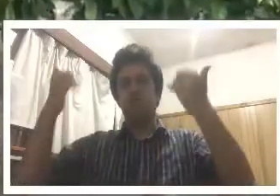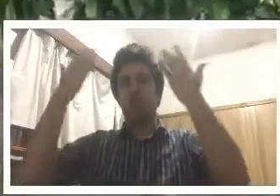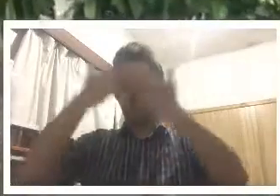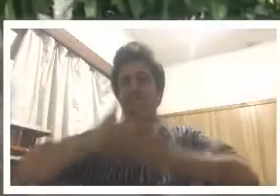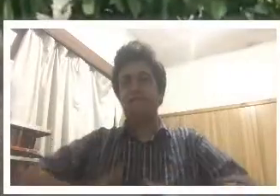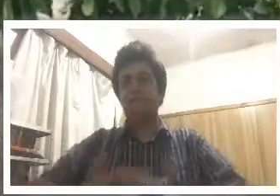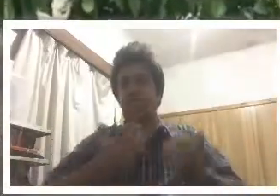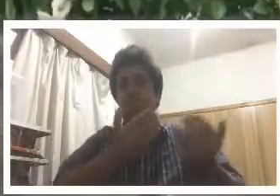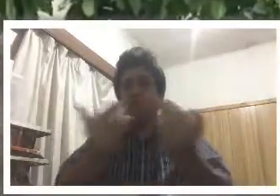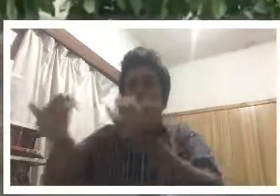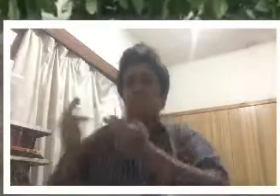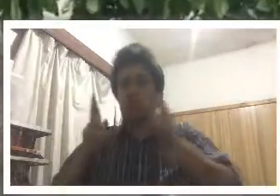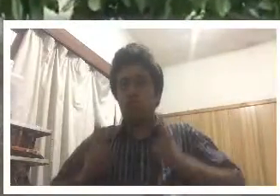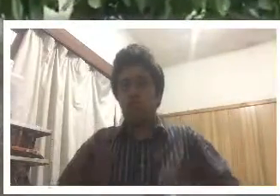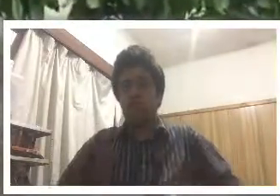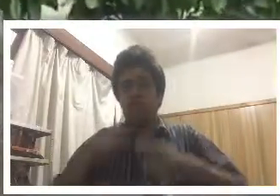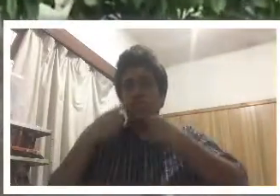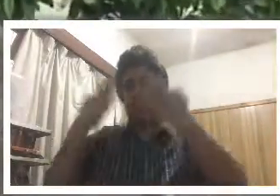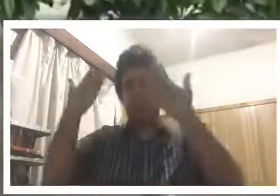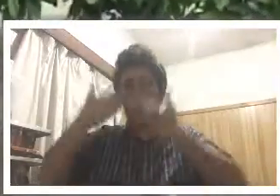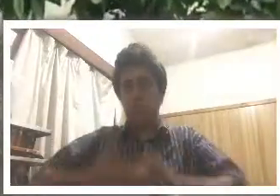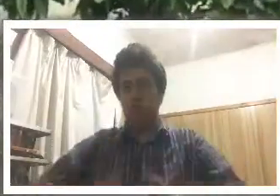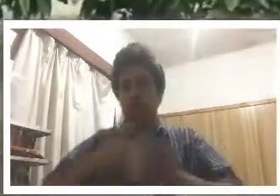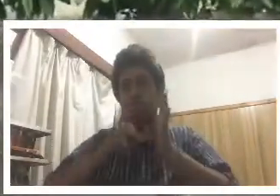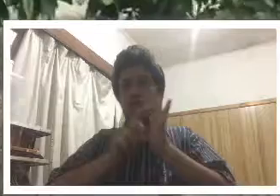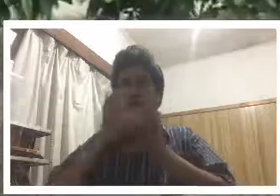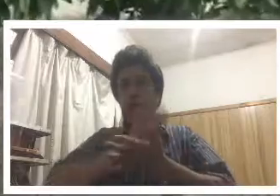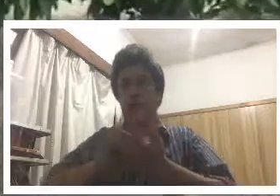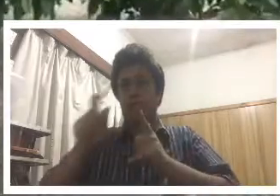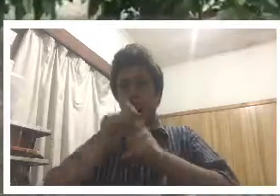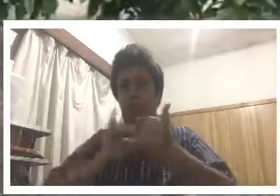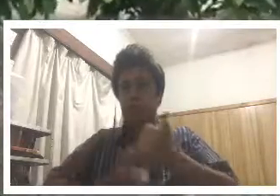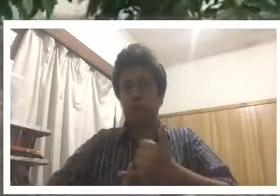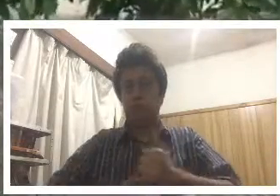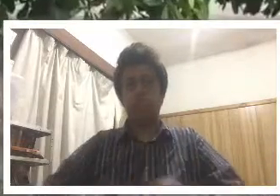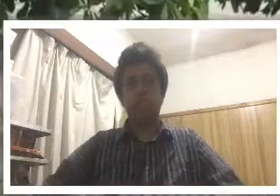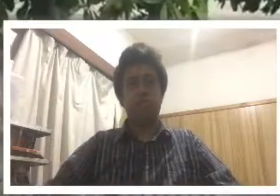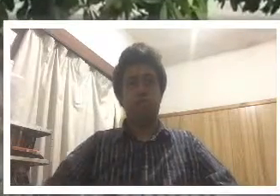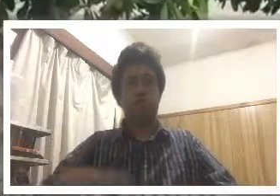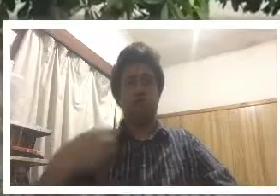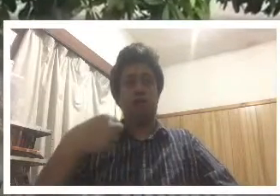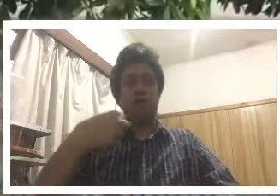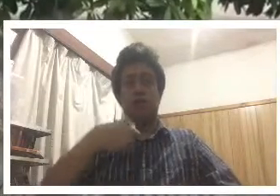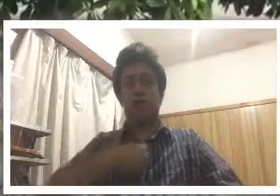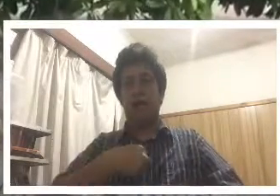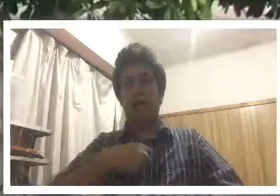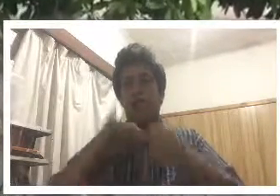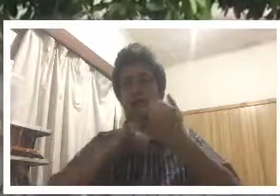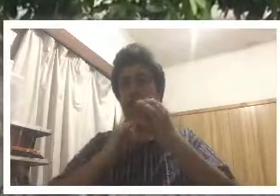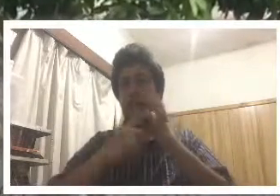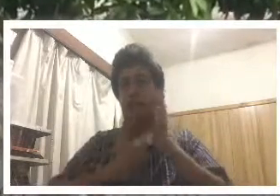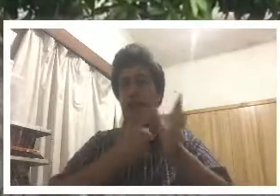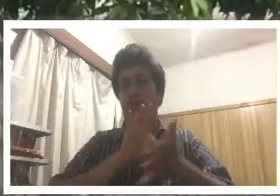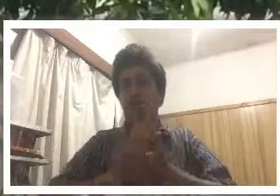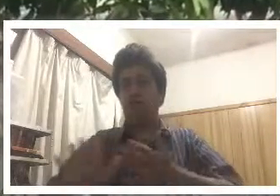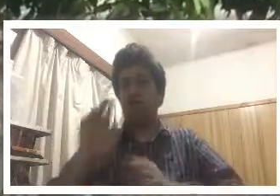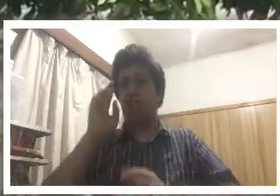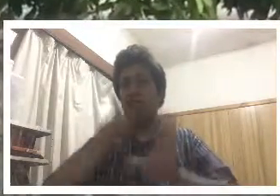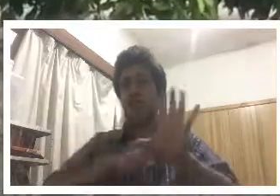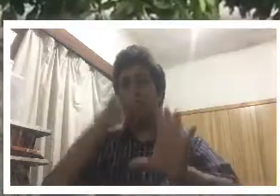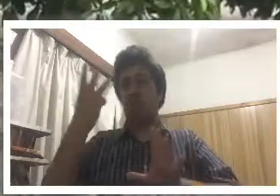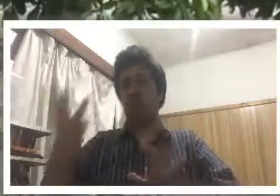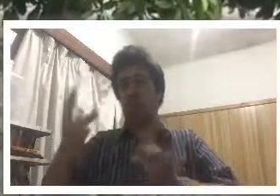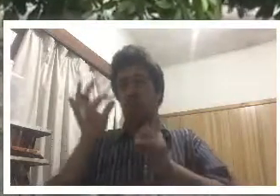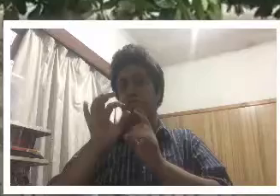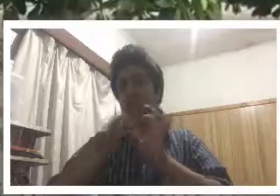evening. Welcome to our Humanities information session at Victoria Harmony Primary. I'm Sarah Berry, the Year 3 Coordinator,